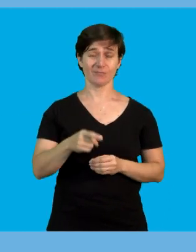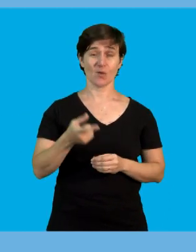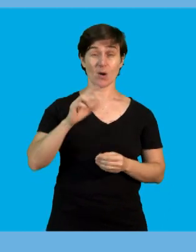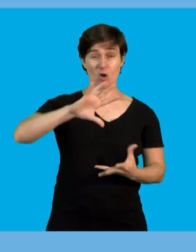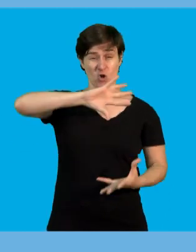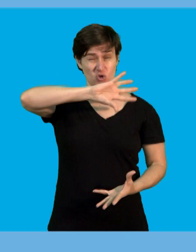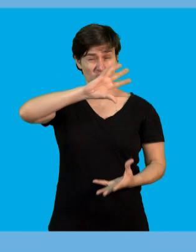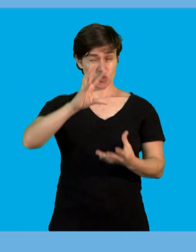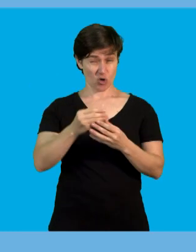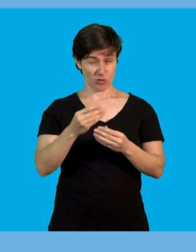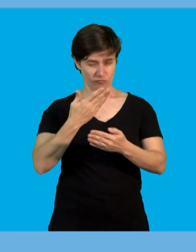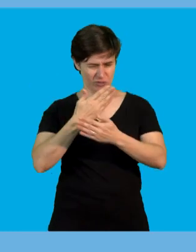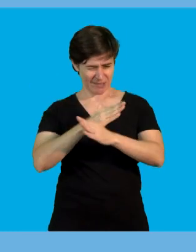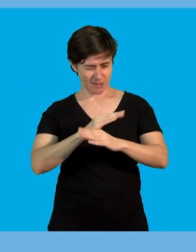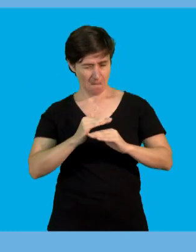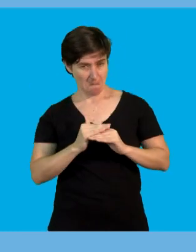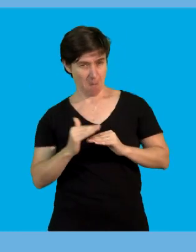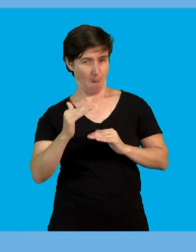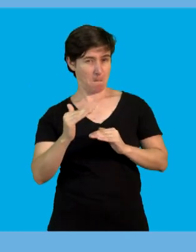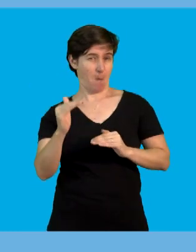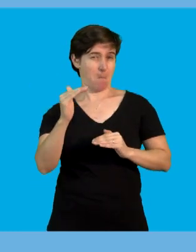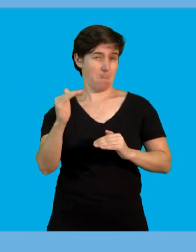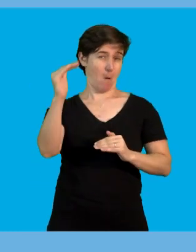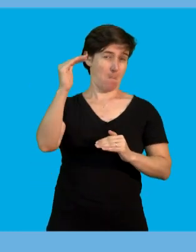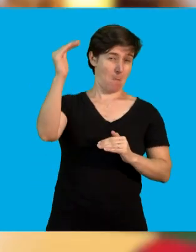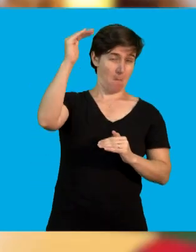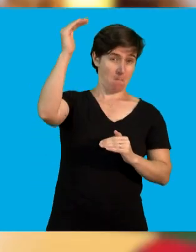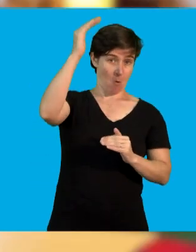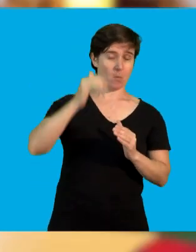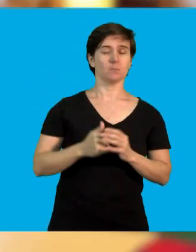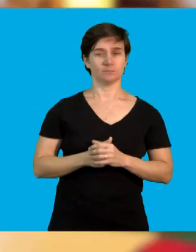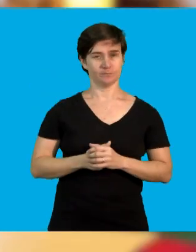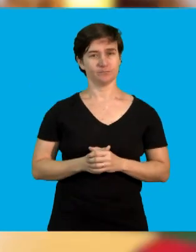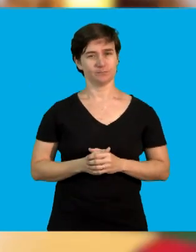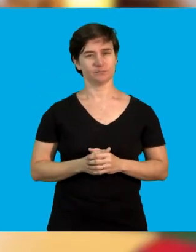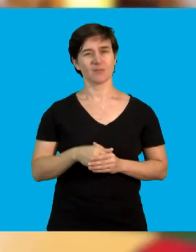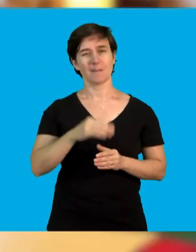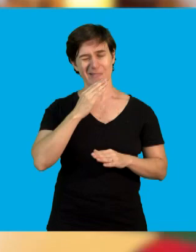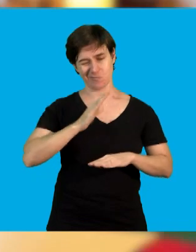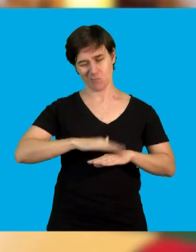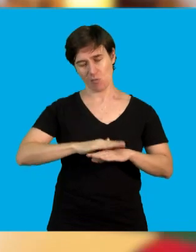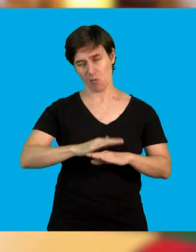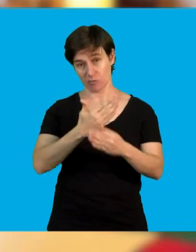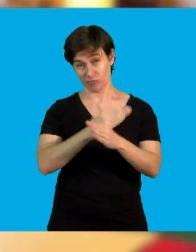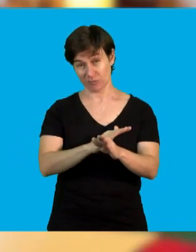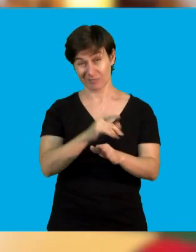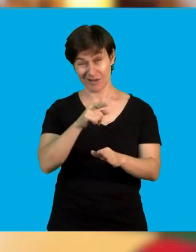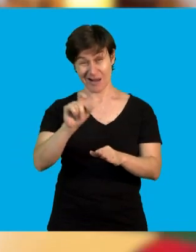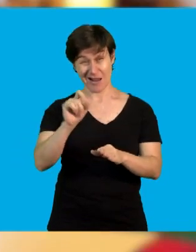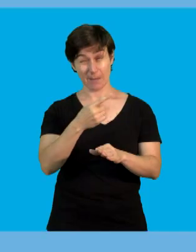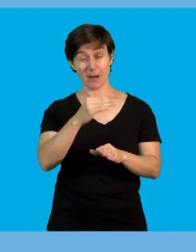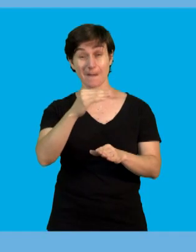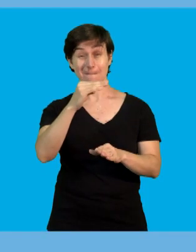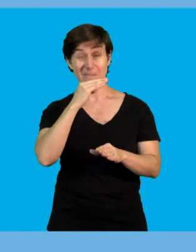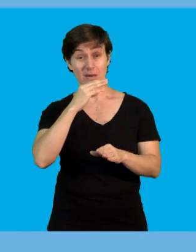total resistance increases, so as we keep on adding those resistors in series, we are increasing the resistance, and when that happens,